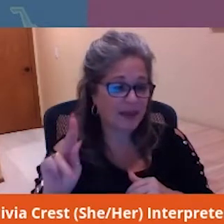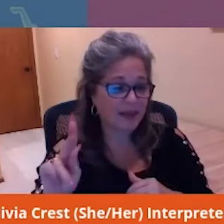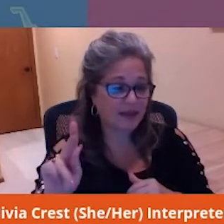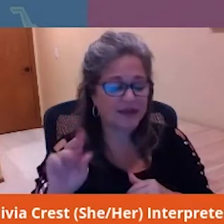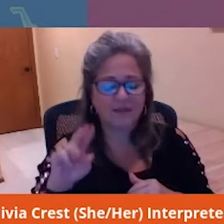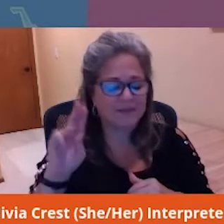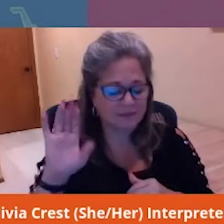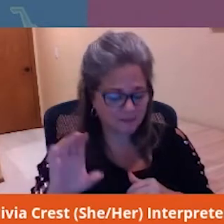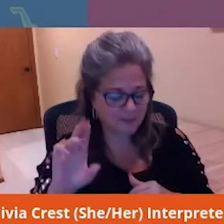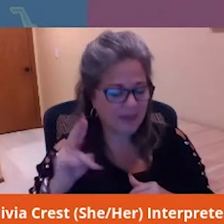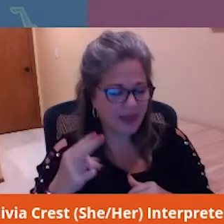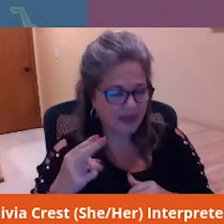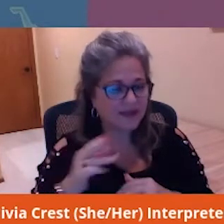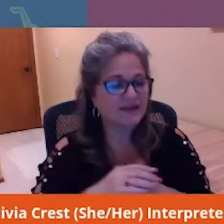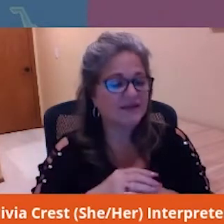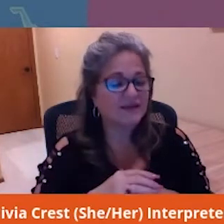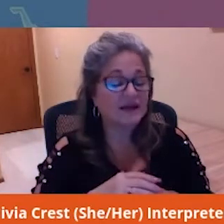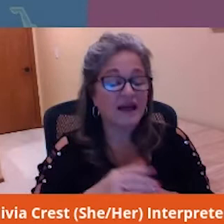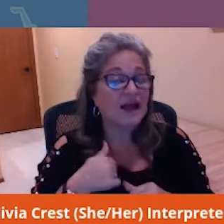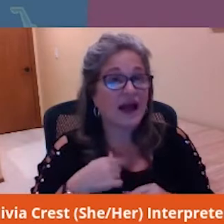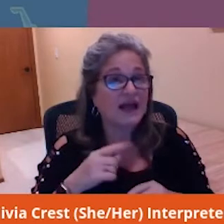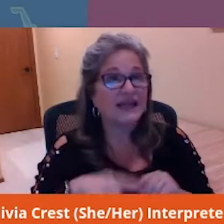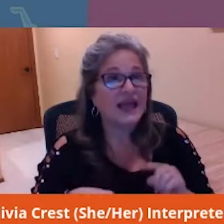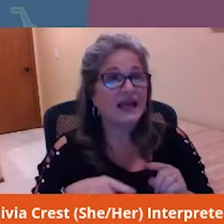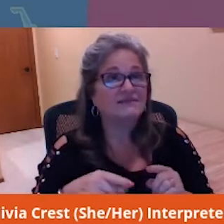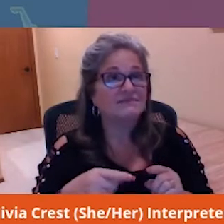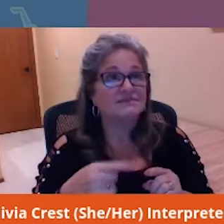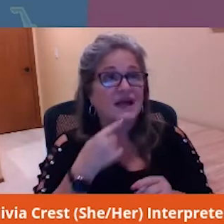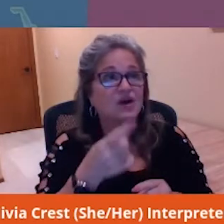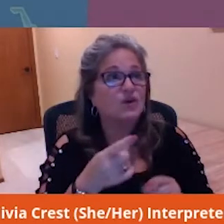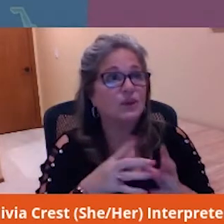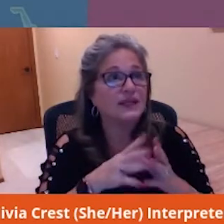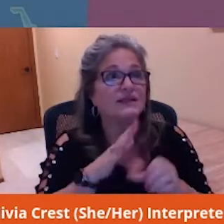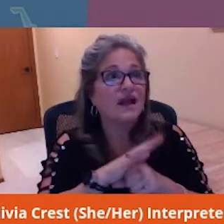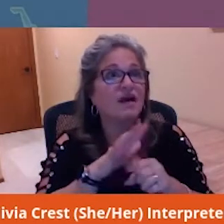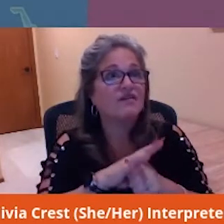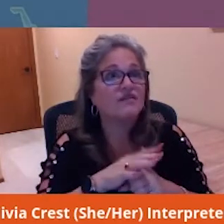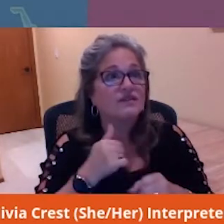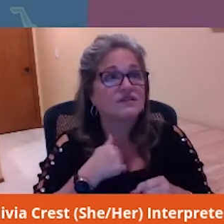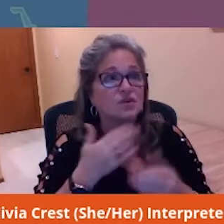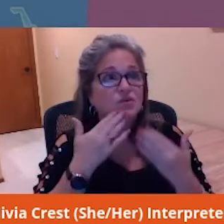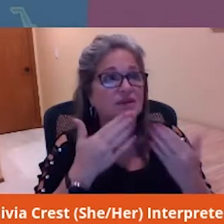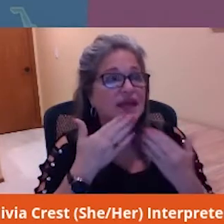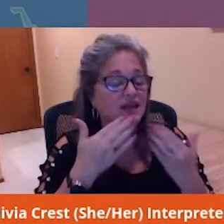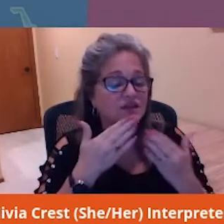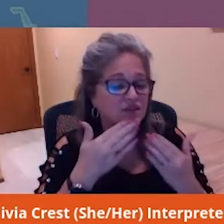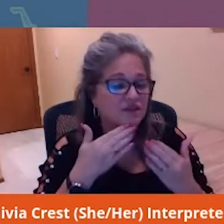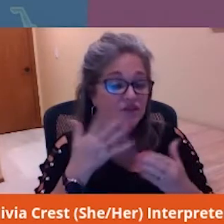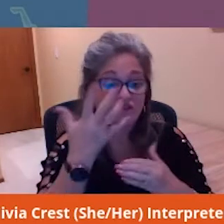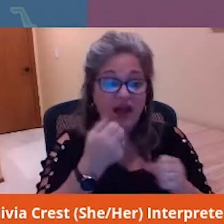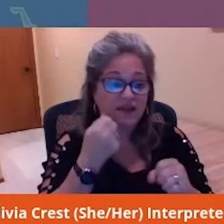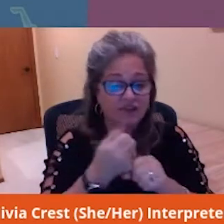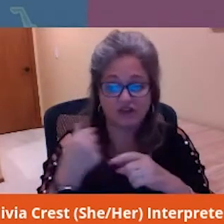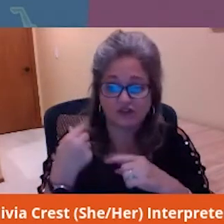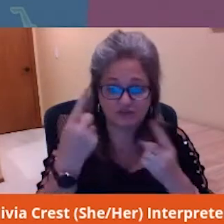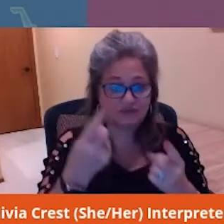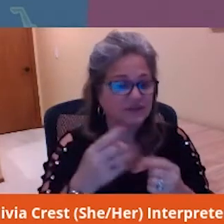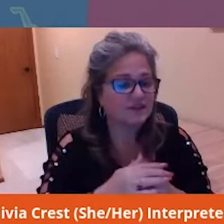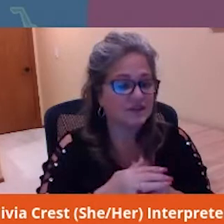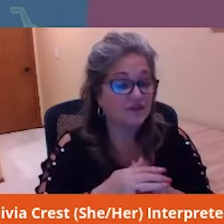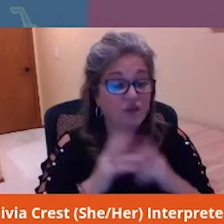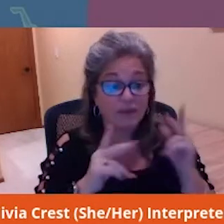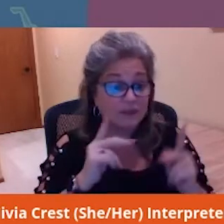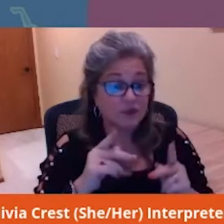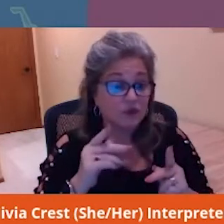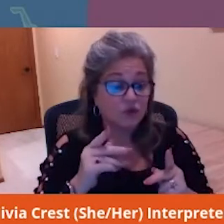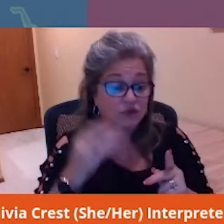sincere gratitude, our overwhelming gratitude to all of the 5 years and beyond. For folks that may not know this, I have